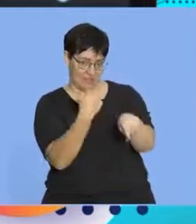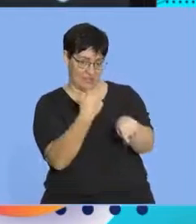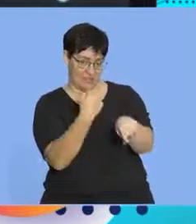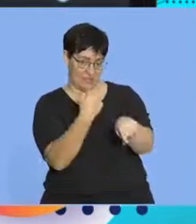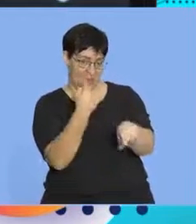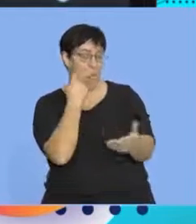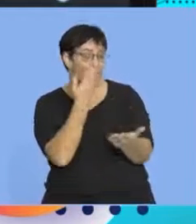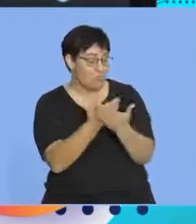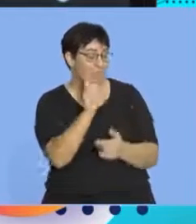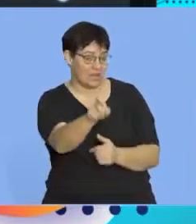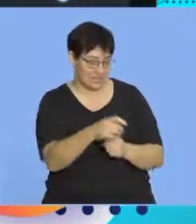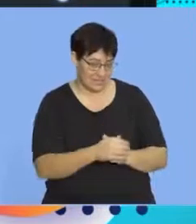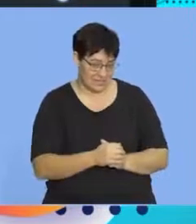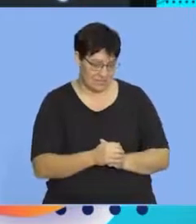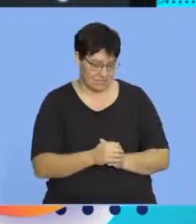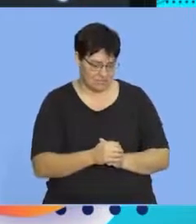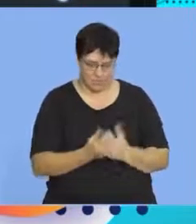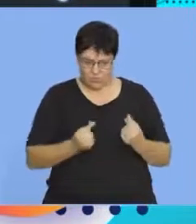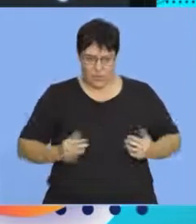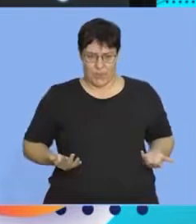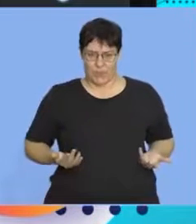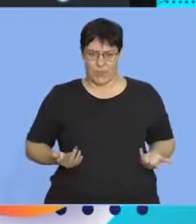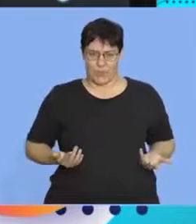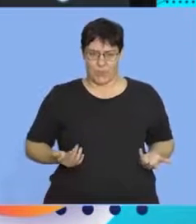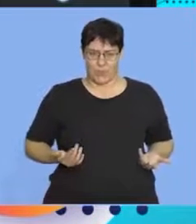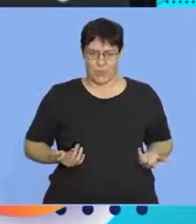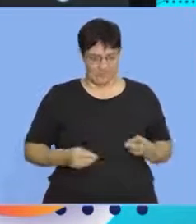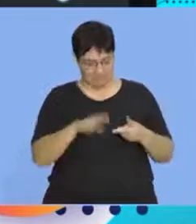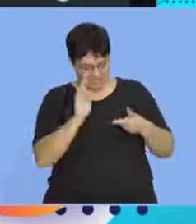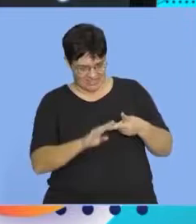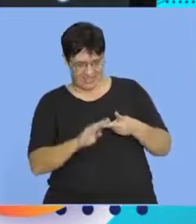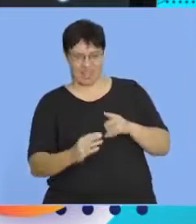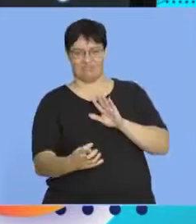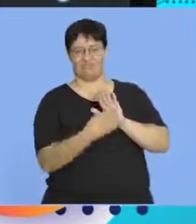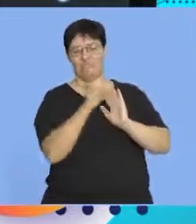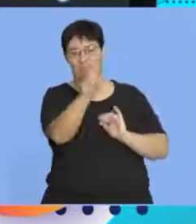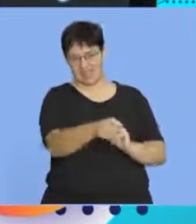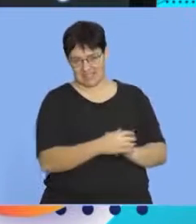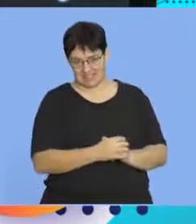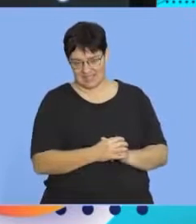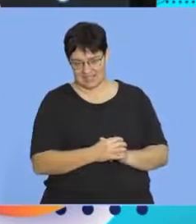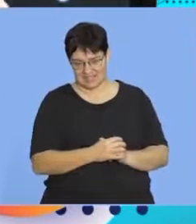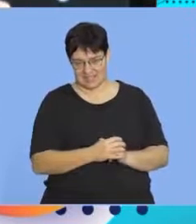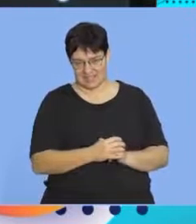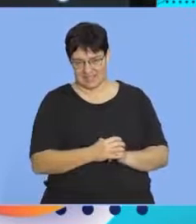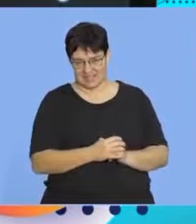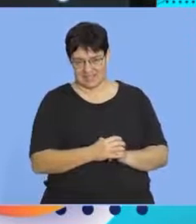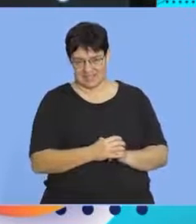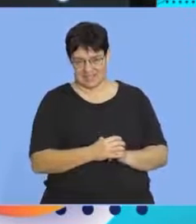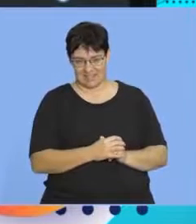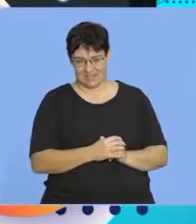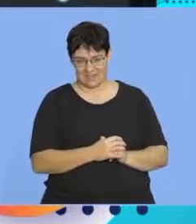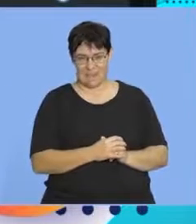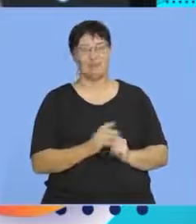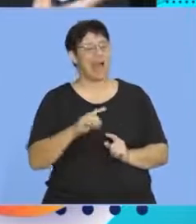inverse proportionality. How do we do that? We have to draw a second graph. So we have to do another set